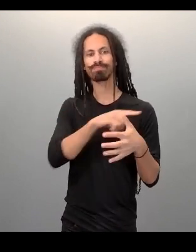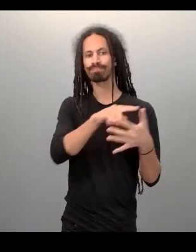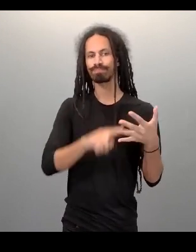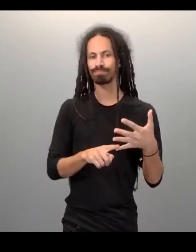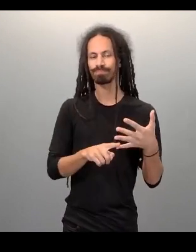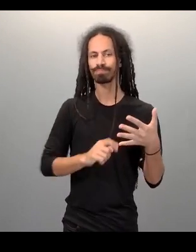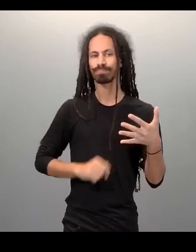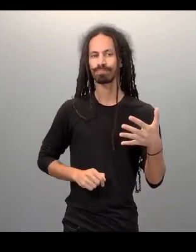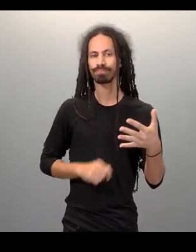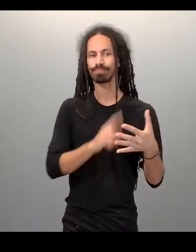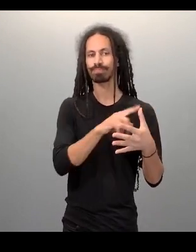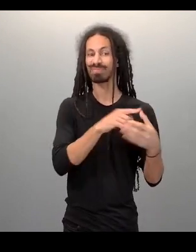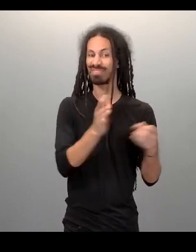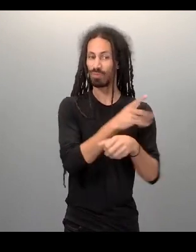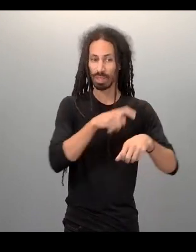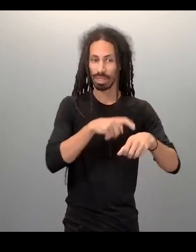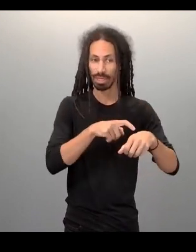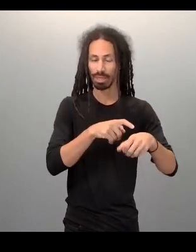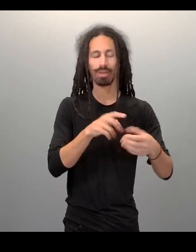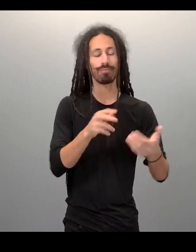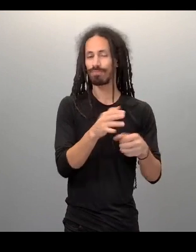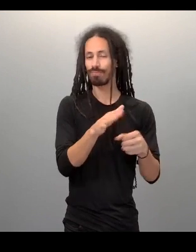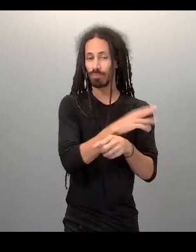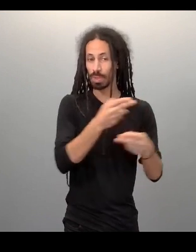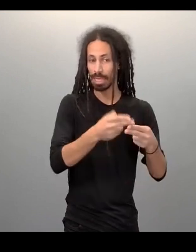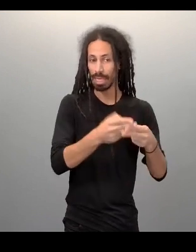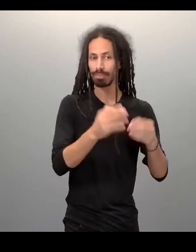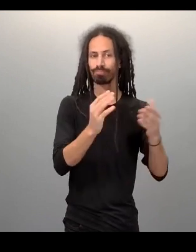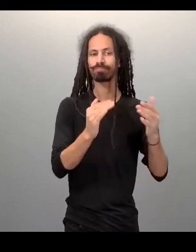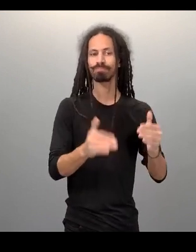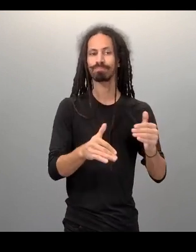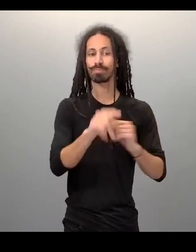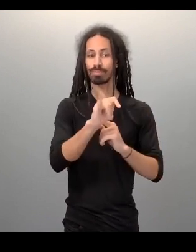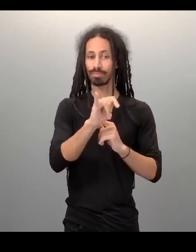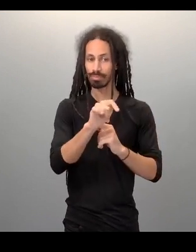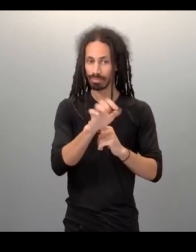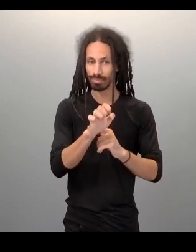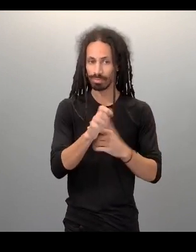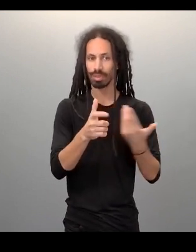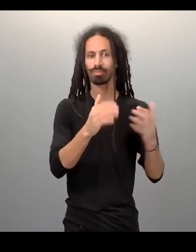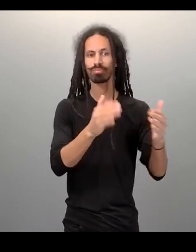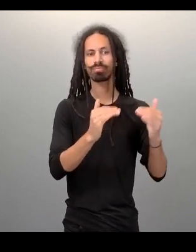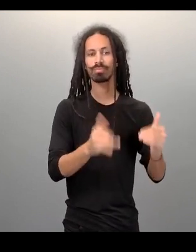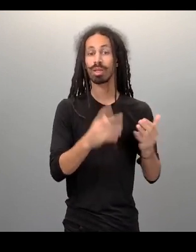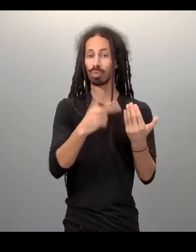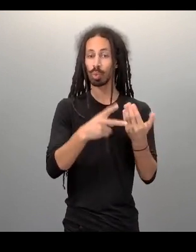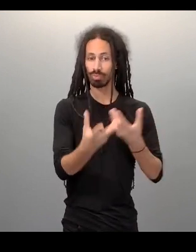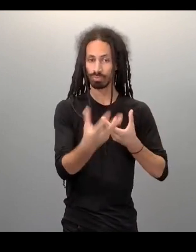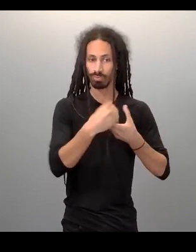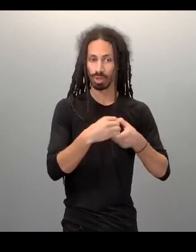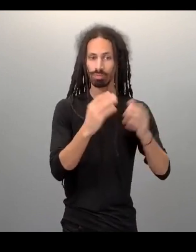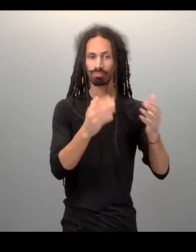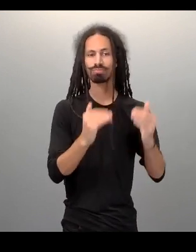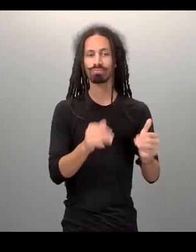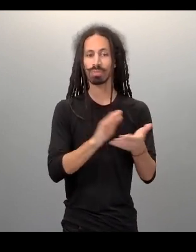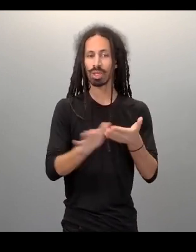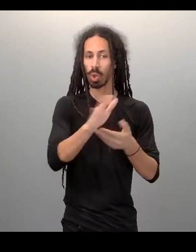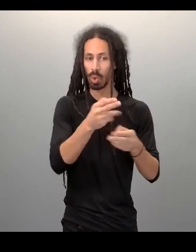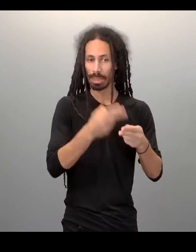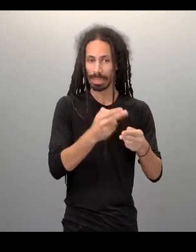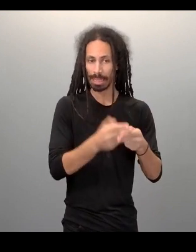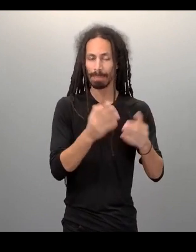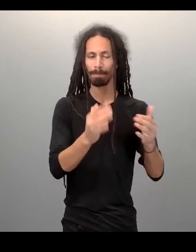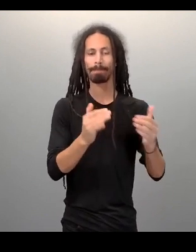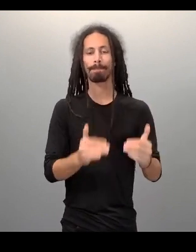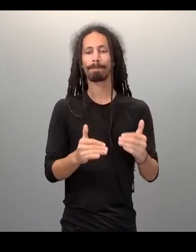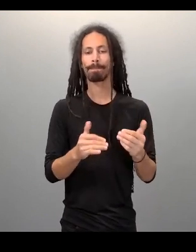signature: your full name, your title such as student, the program that you're in, the college, and your student